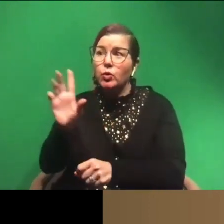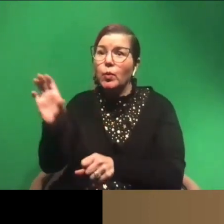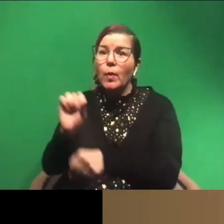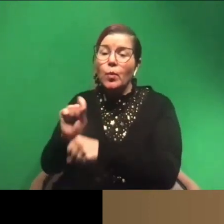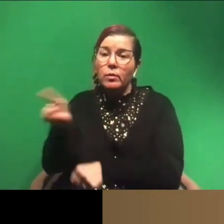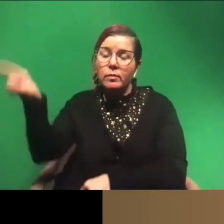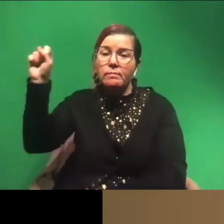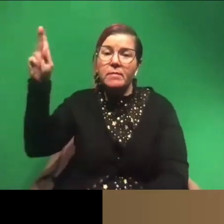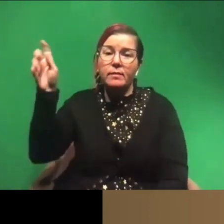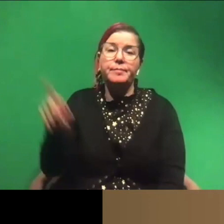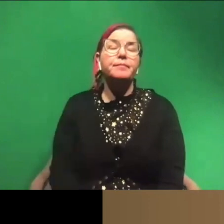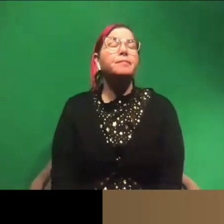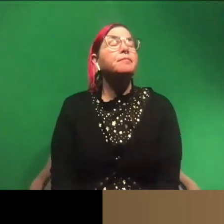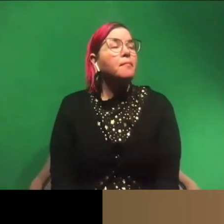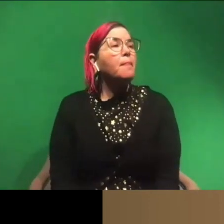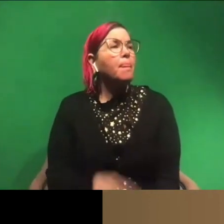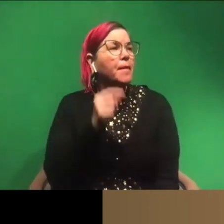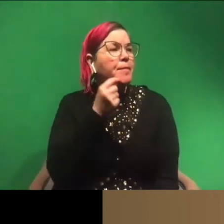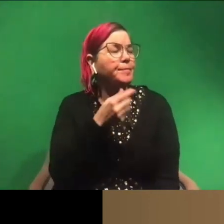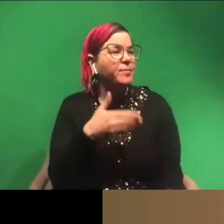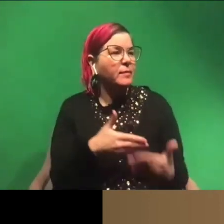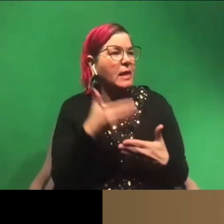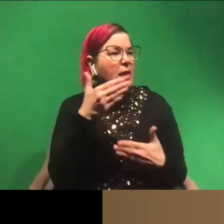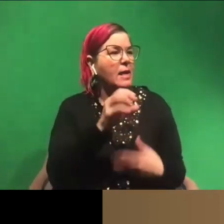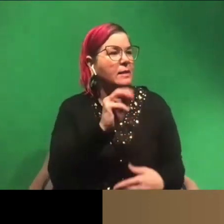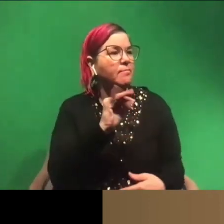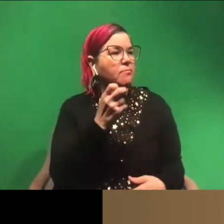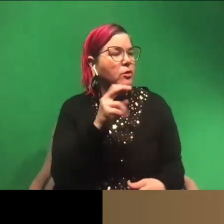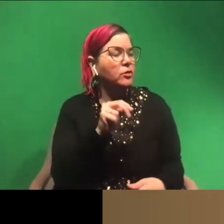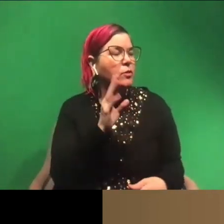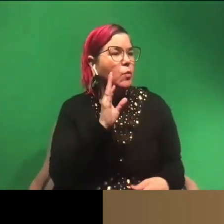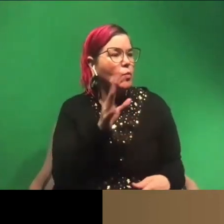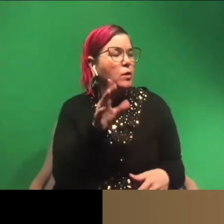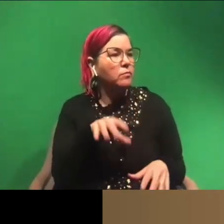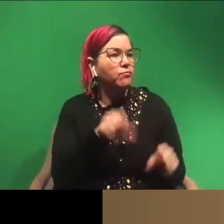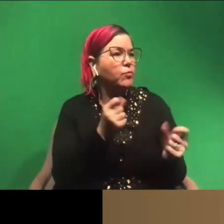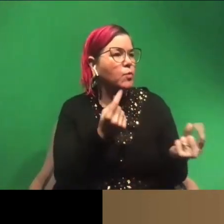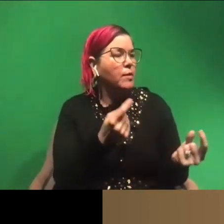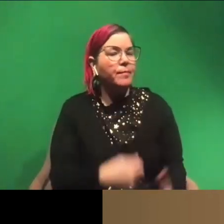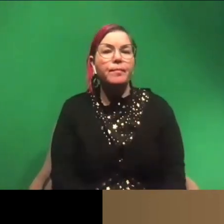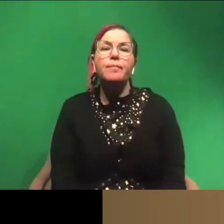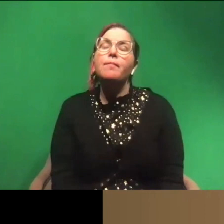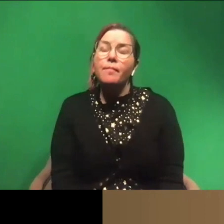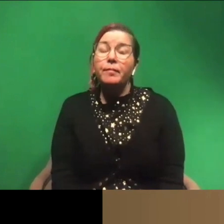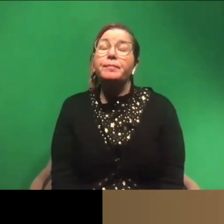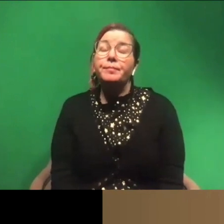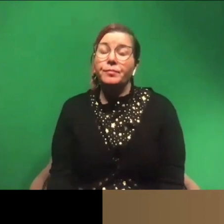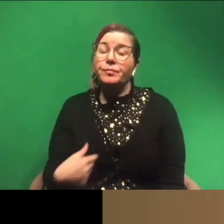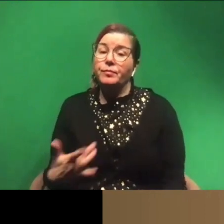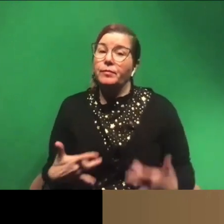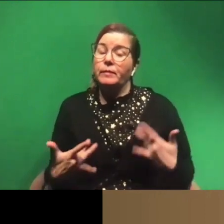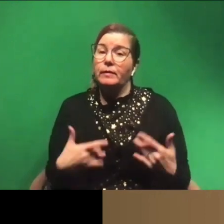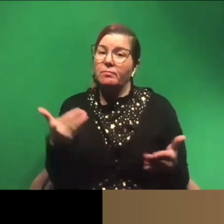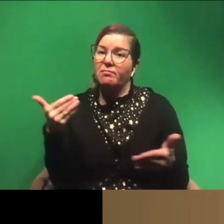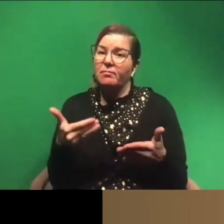space. Cool. Do you know what the next mission that we're going to be undertaking is? So something I'm really excited about that is coming